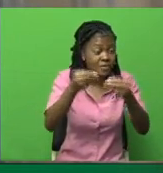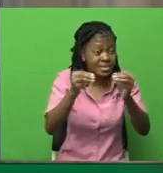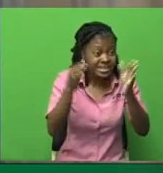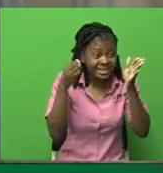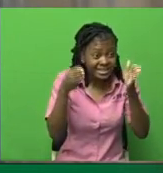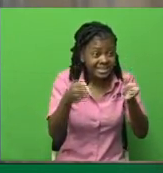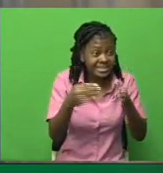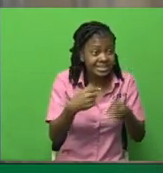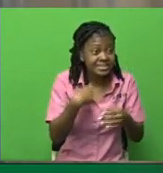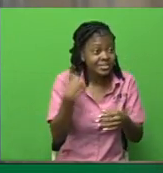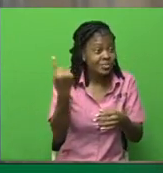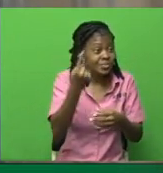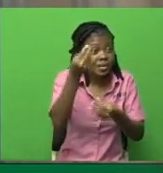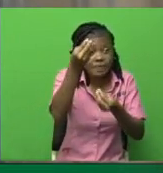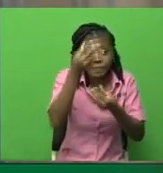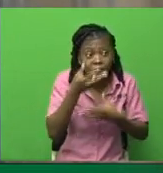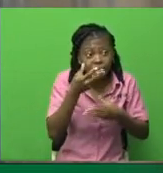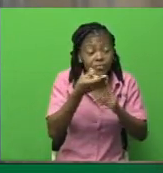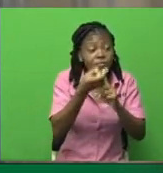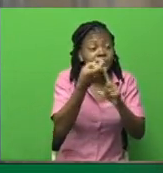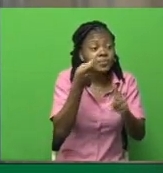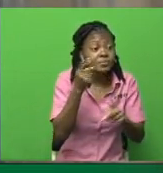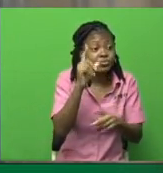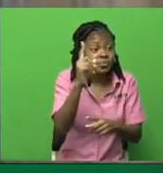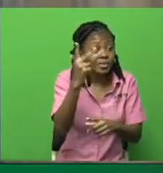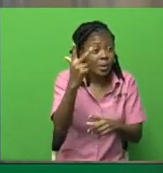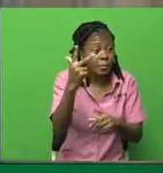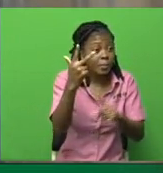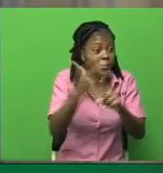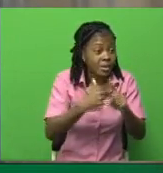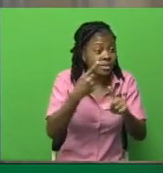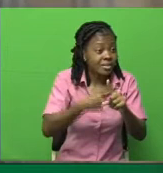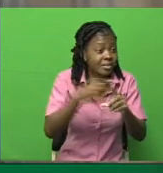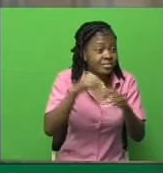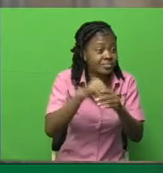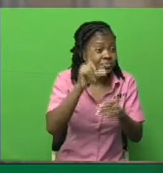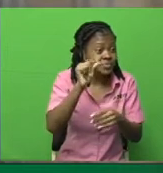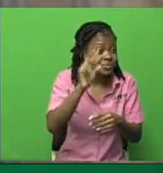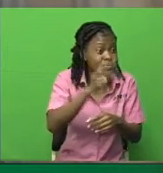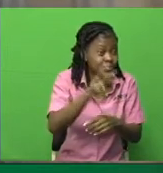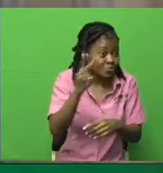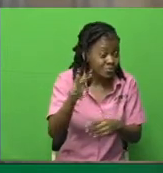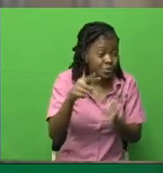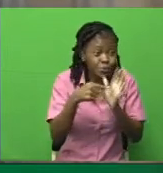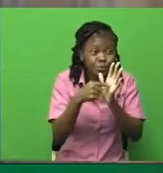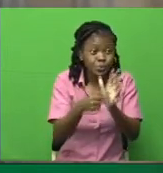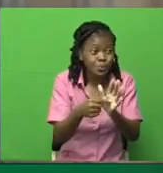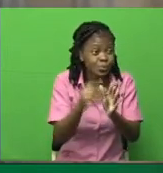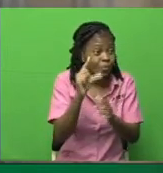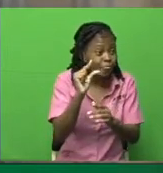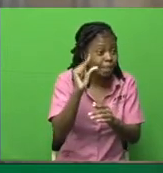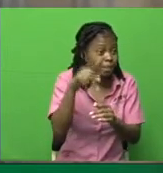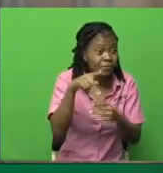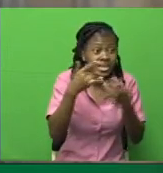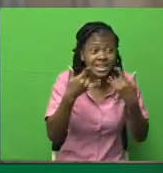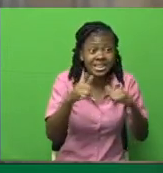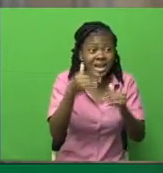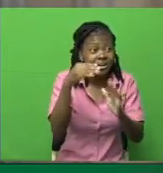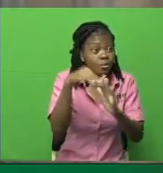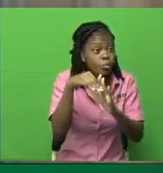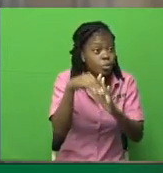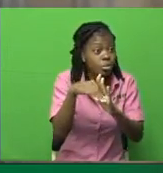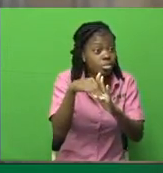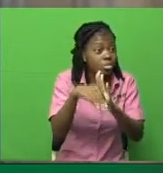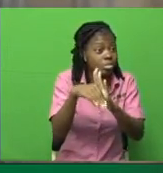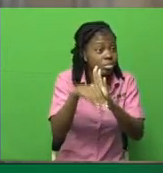the first quarter of 2022 which showed a continued contraction of GDP I will ask the minister to tell us that a